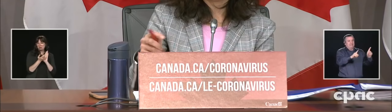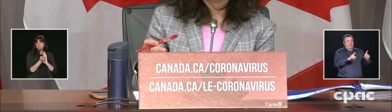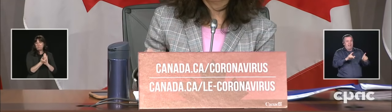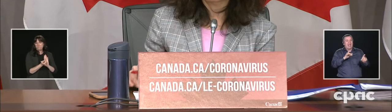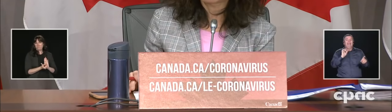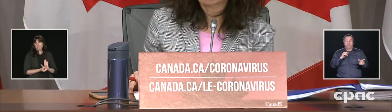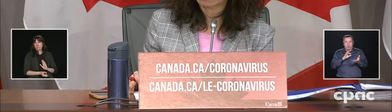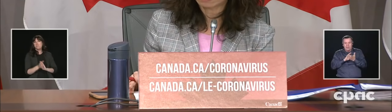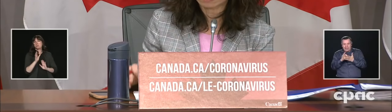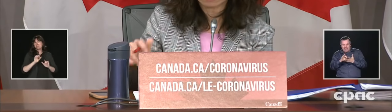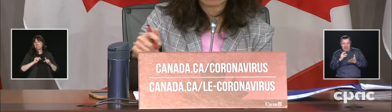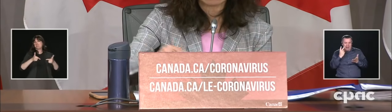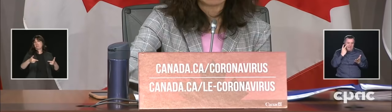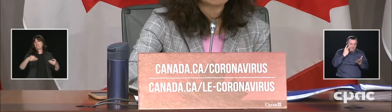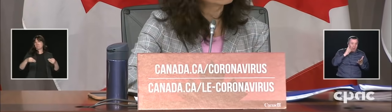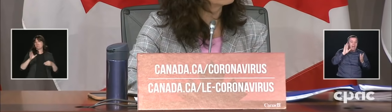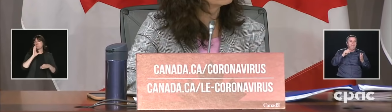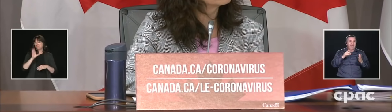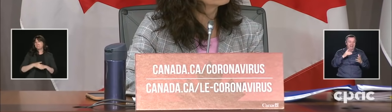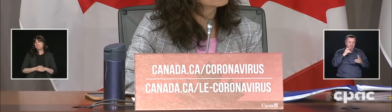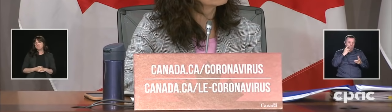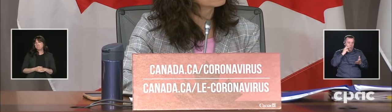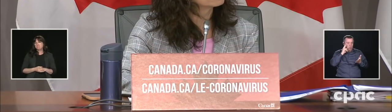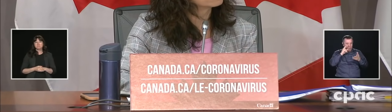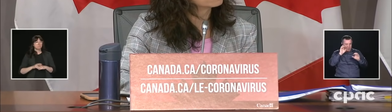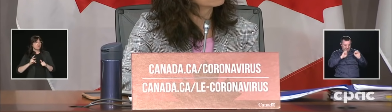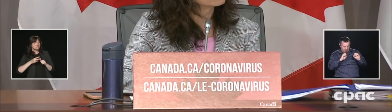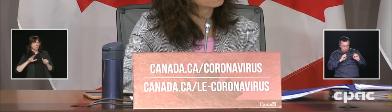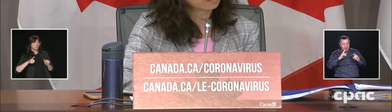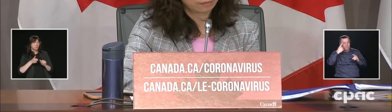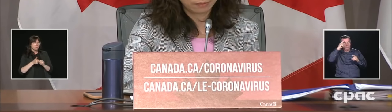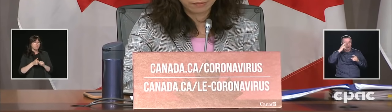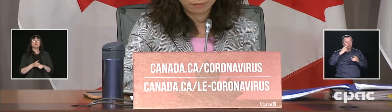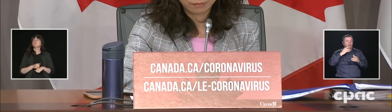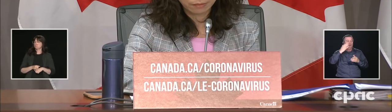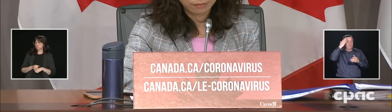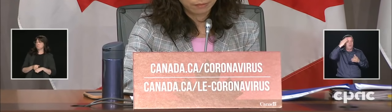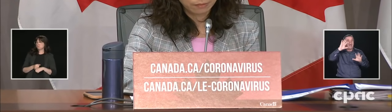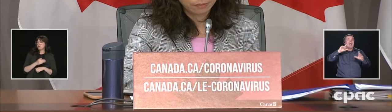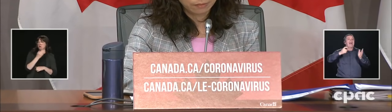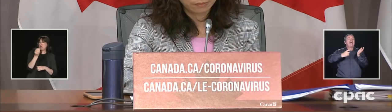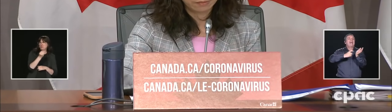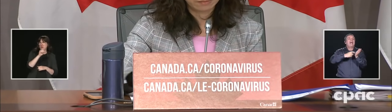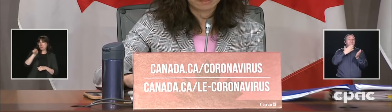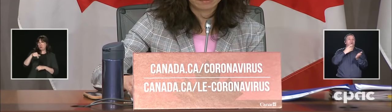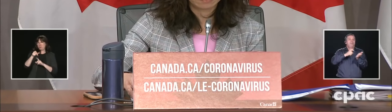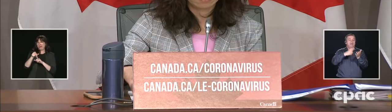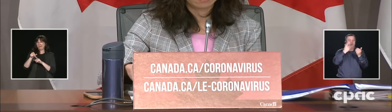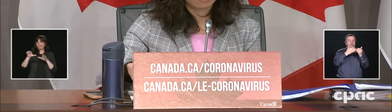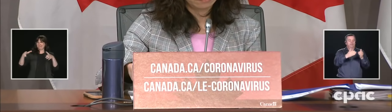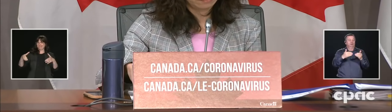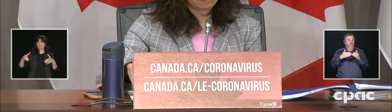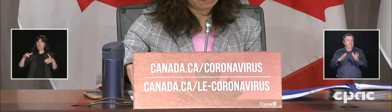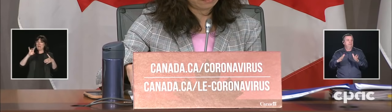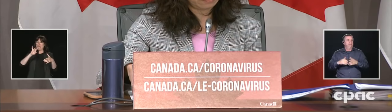Follow up? Yes. Ontario and Quebec represent about 80% of confirmed cases. And given that it appears there's